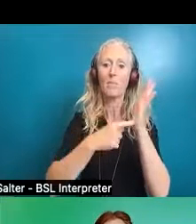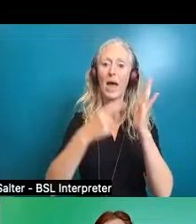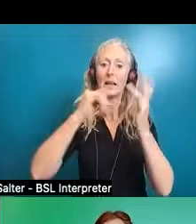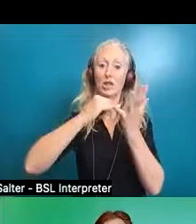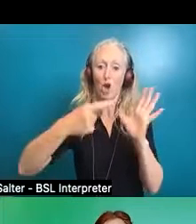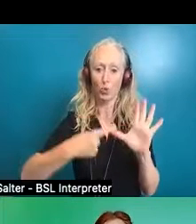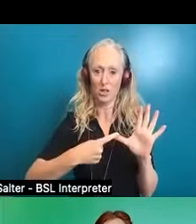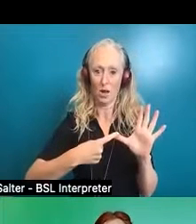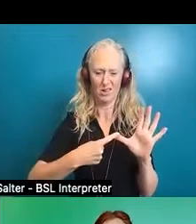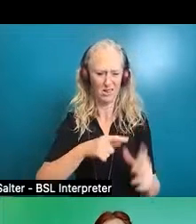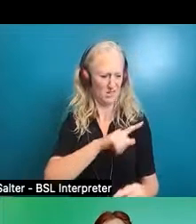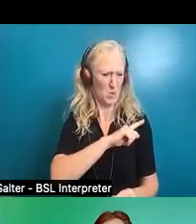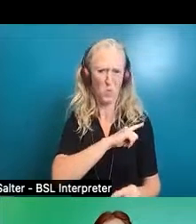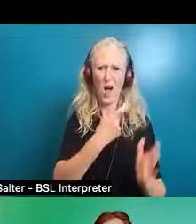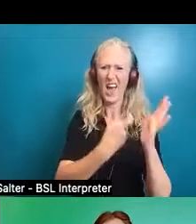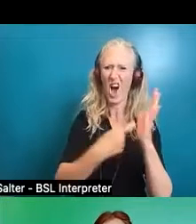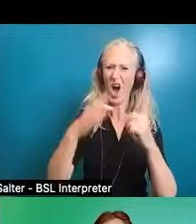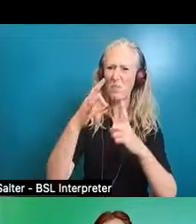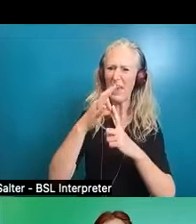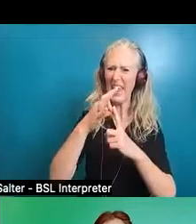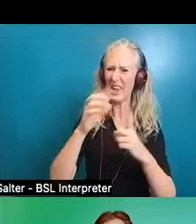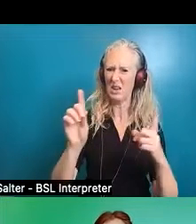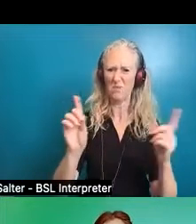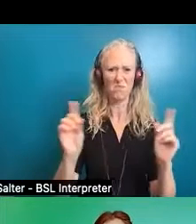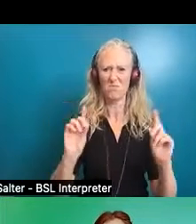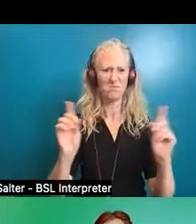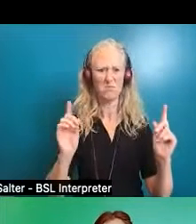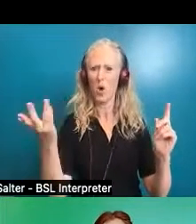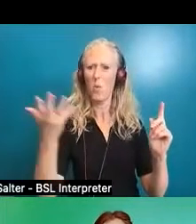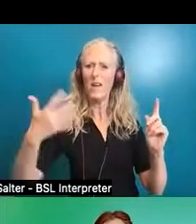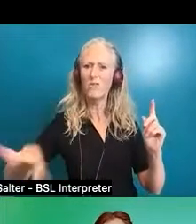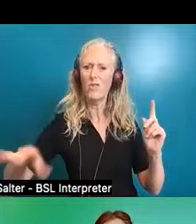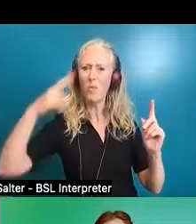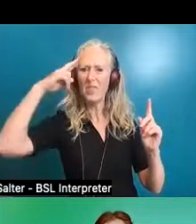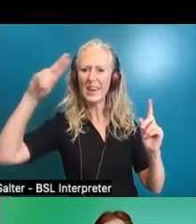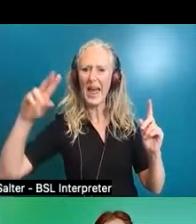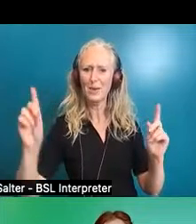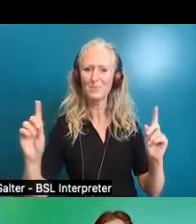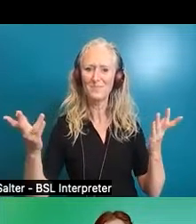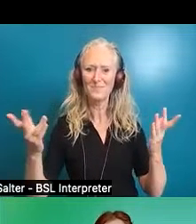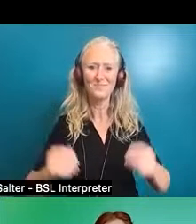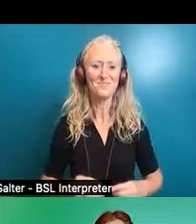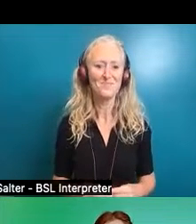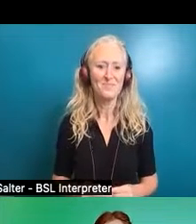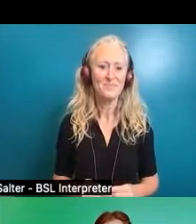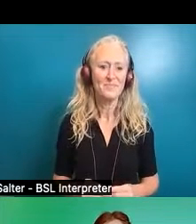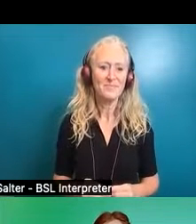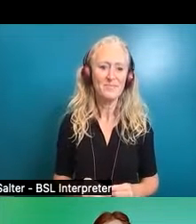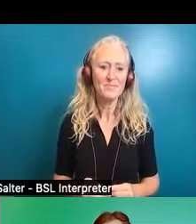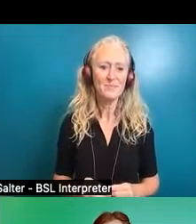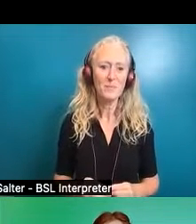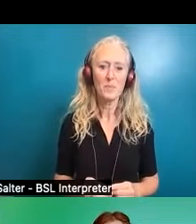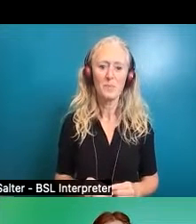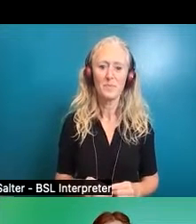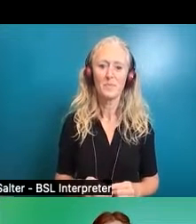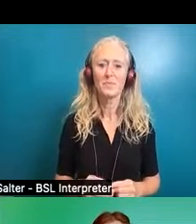it, if you look at these old drawings there, if you're not covered up by the little pictures of me, but